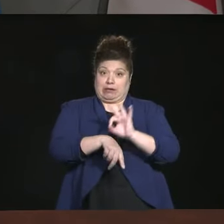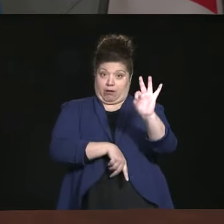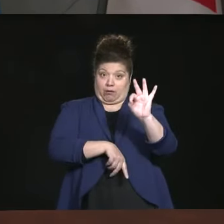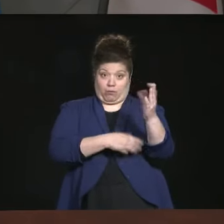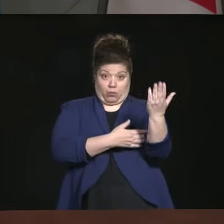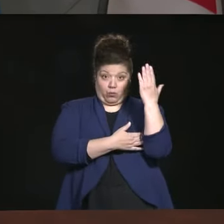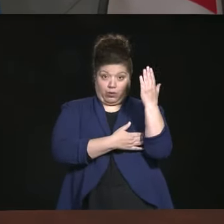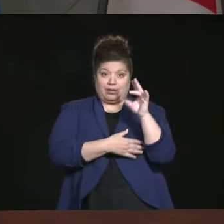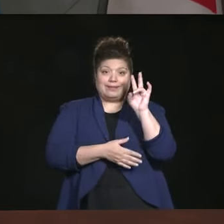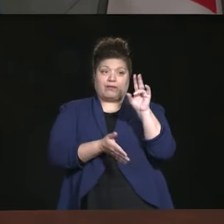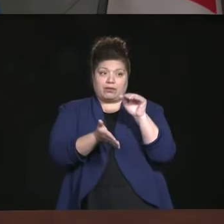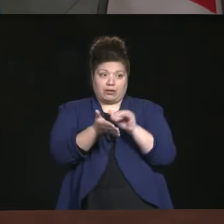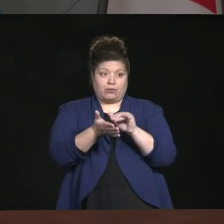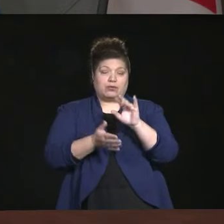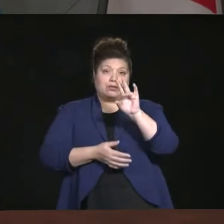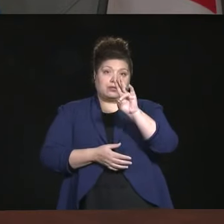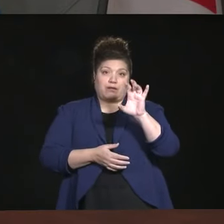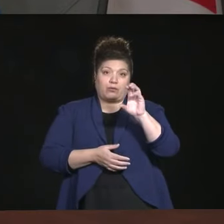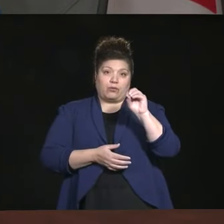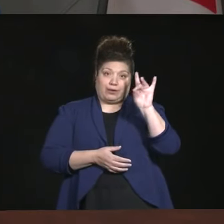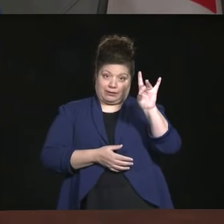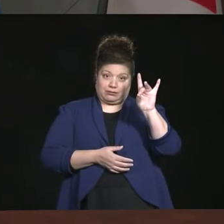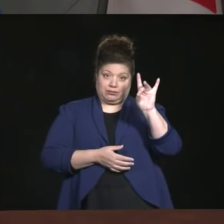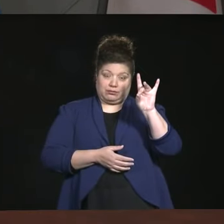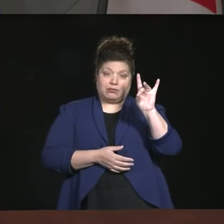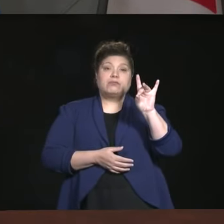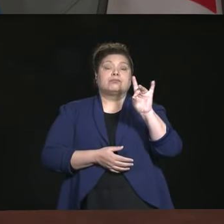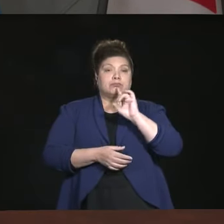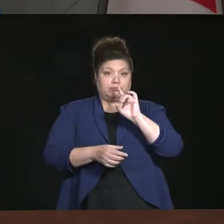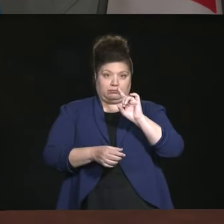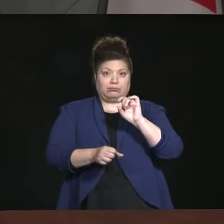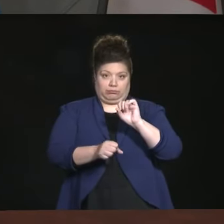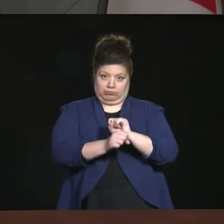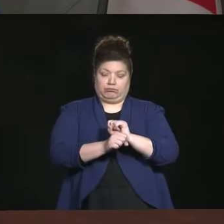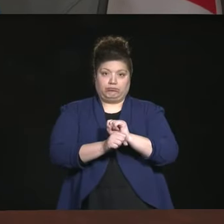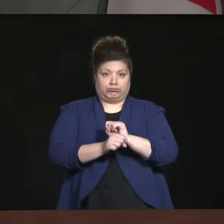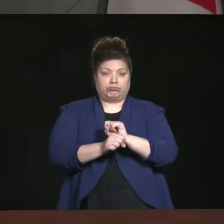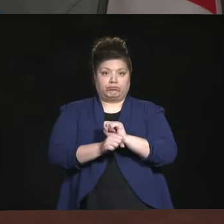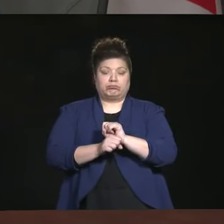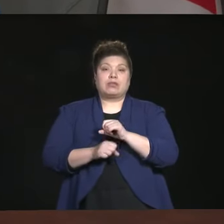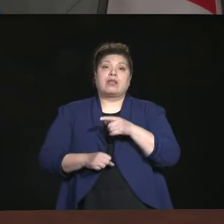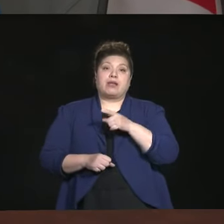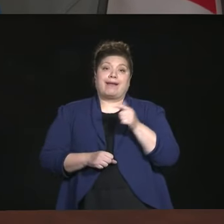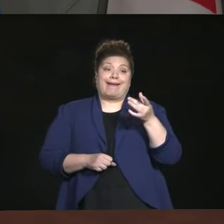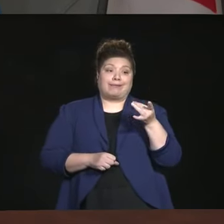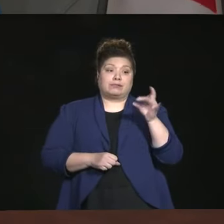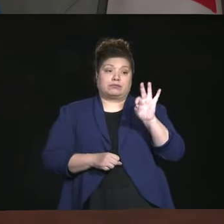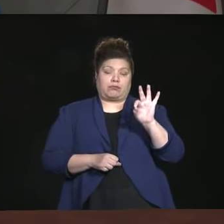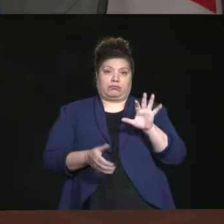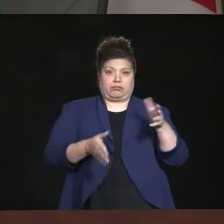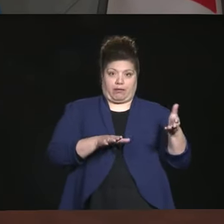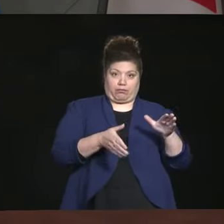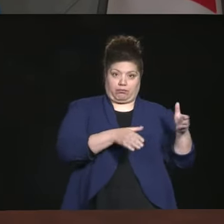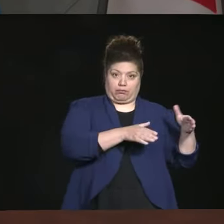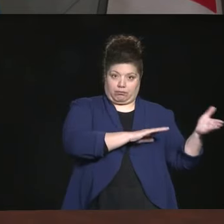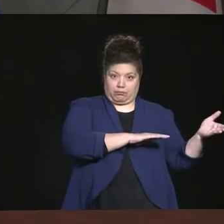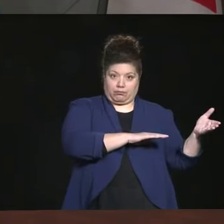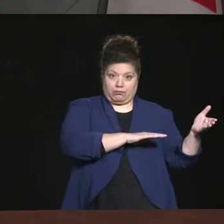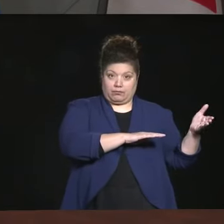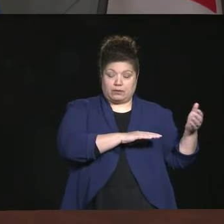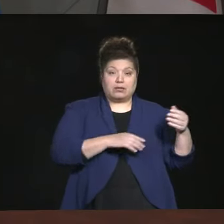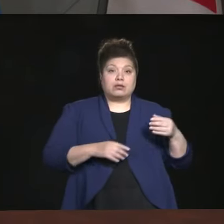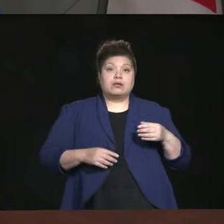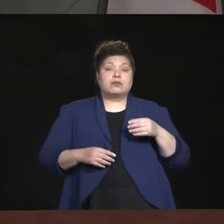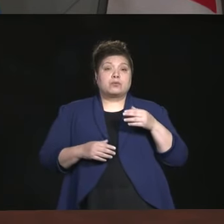7,708 cases of COVID-19, including 89 deaths. So in addition, at any point in time, there are many